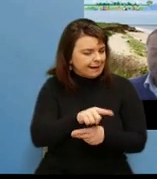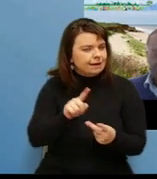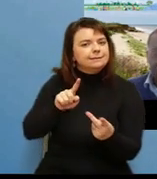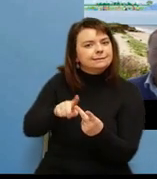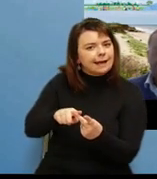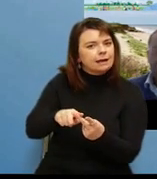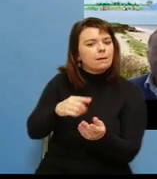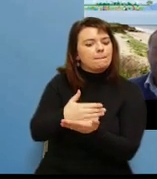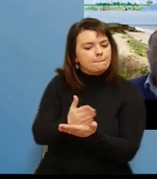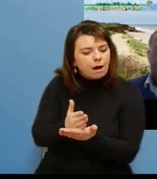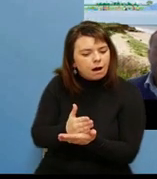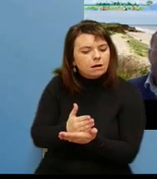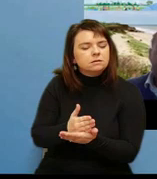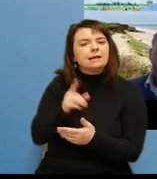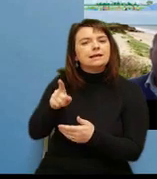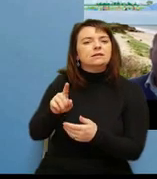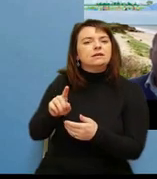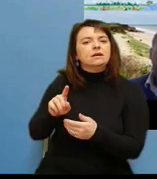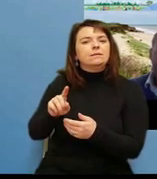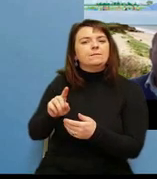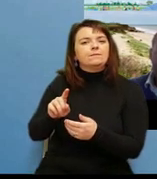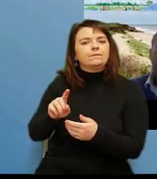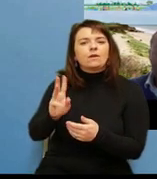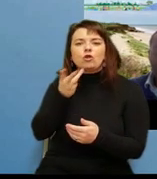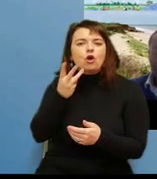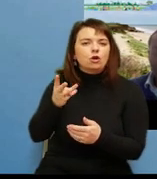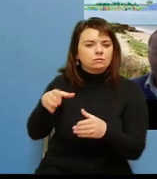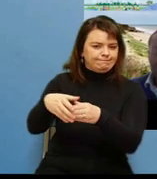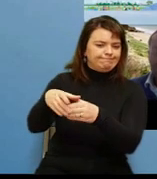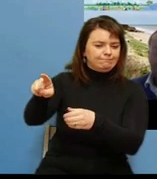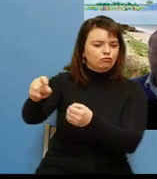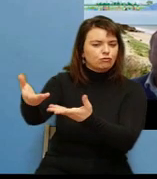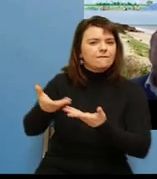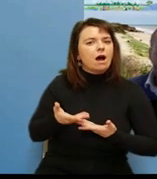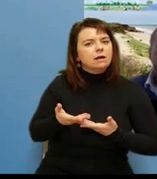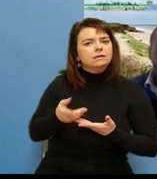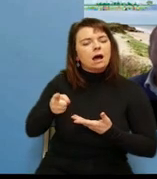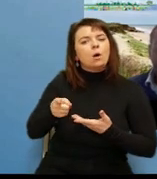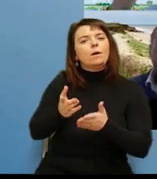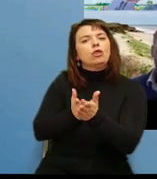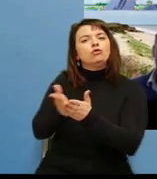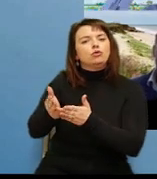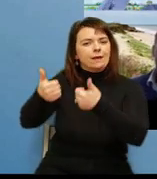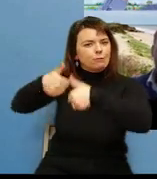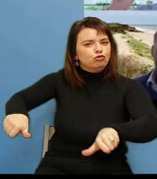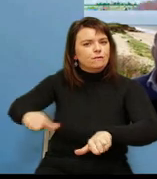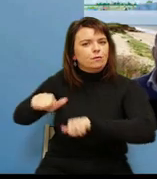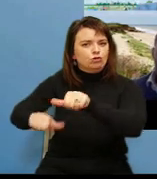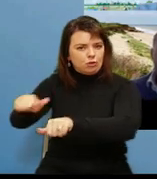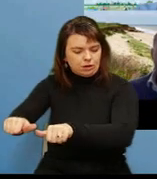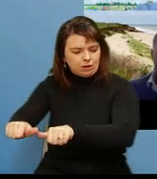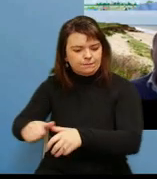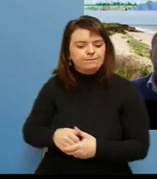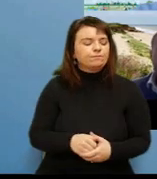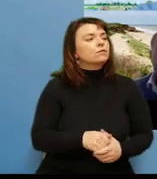that. Then the second part is to do with the third part provider, clinical provider, and we're still going through the approval process for that. Right,